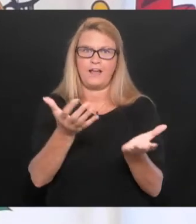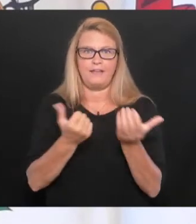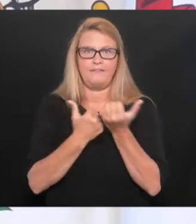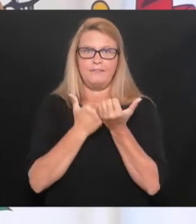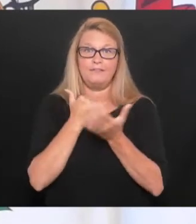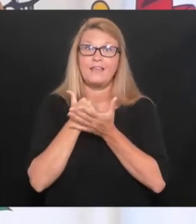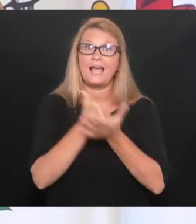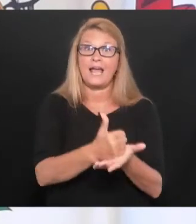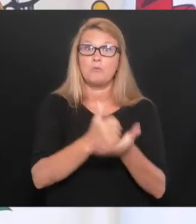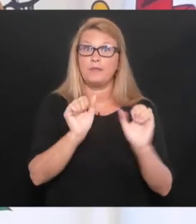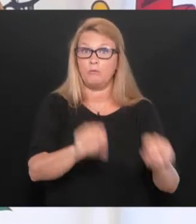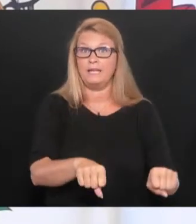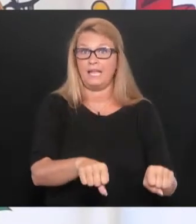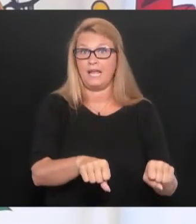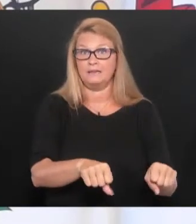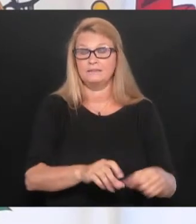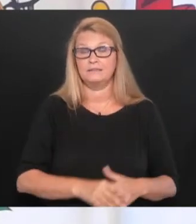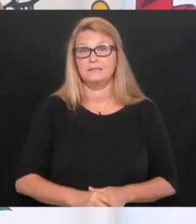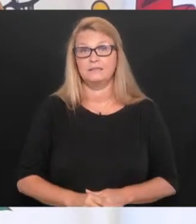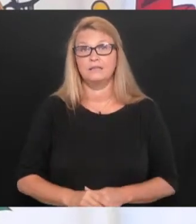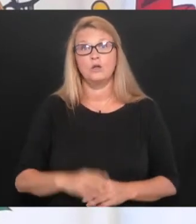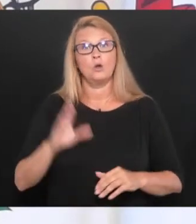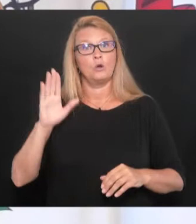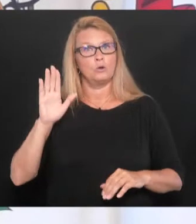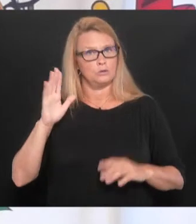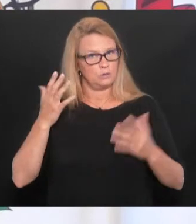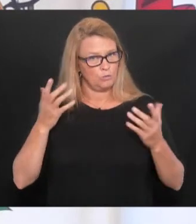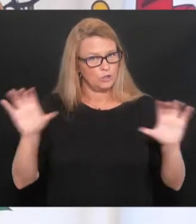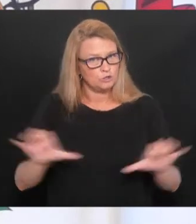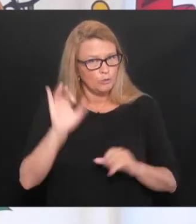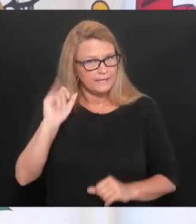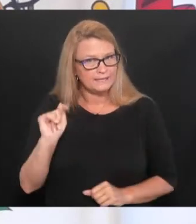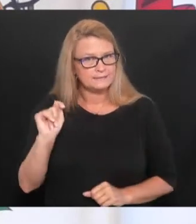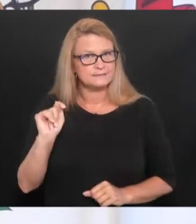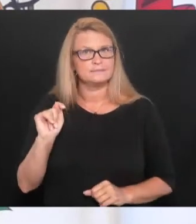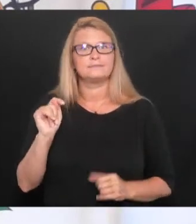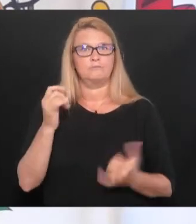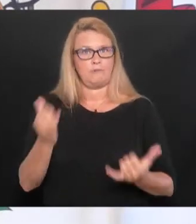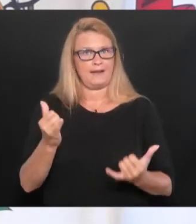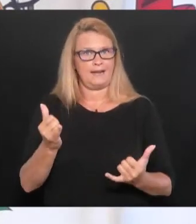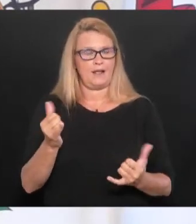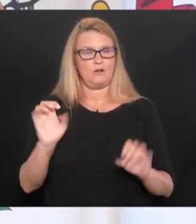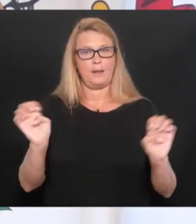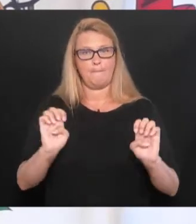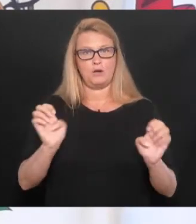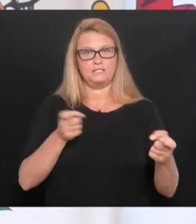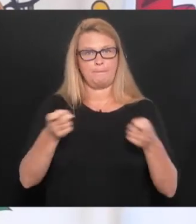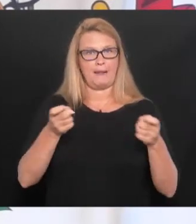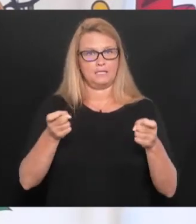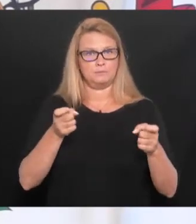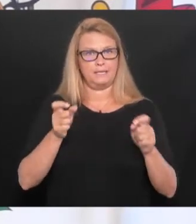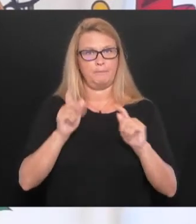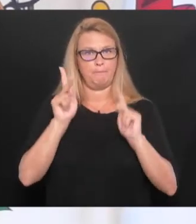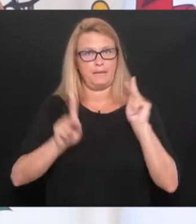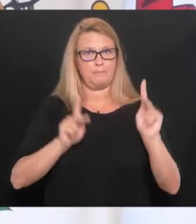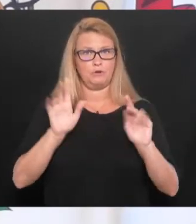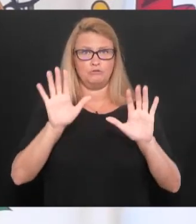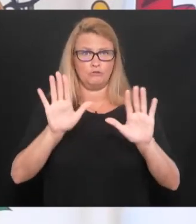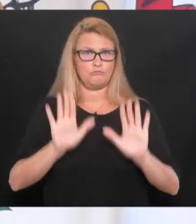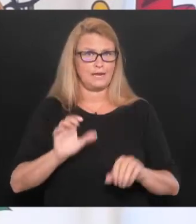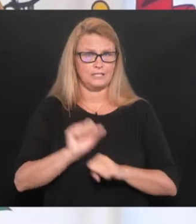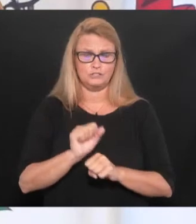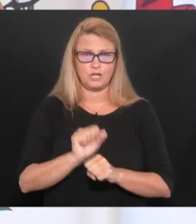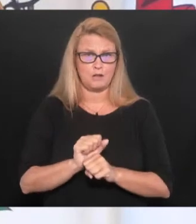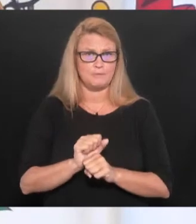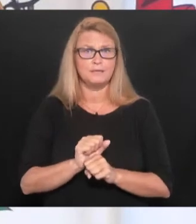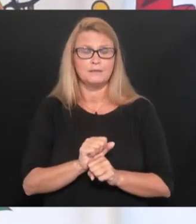possibly can supply. But we're on it and we're working it, and the emergency management people are doing a great job, as they've always